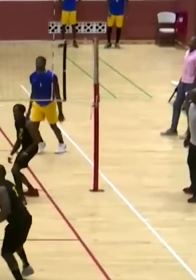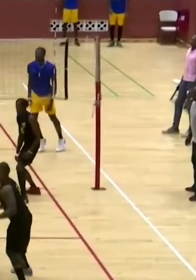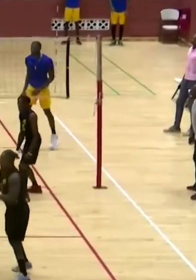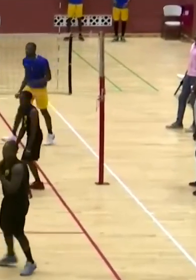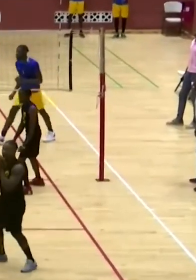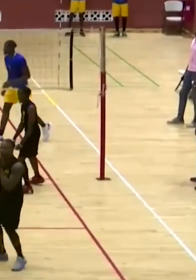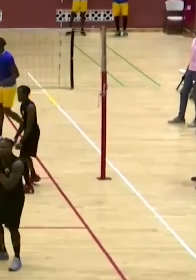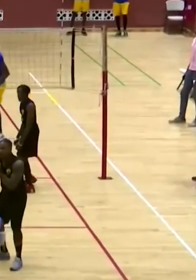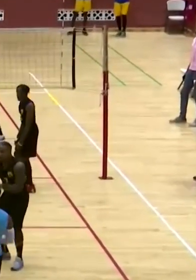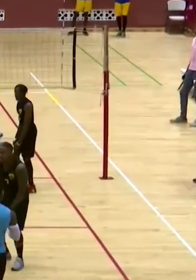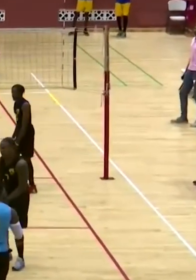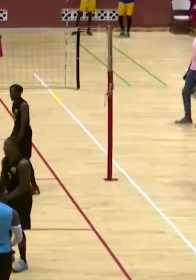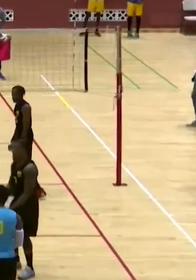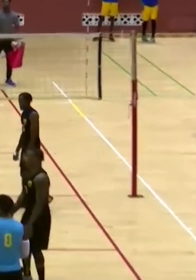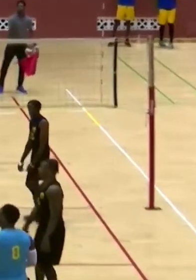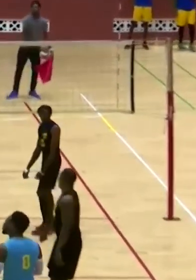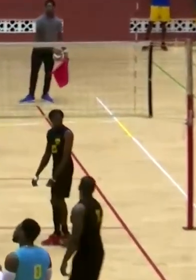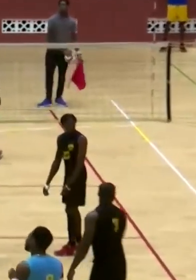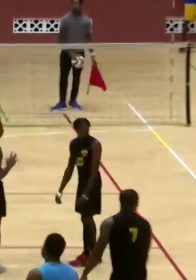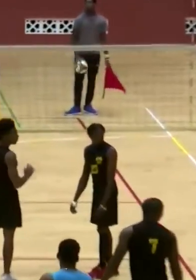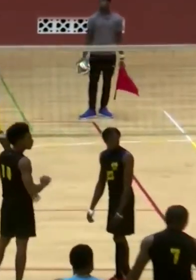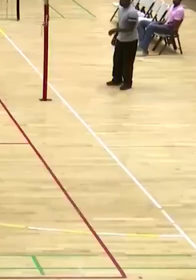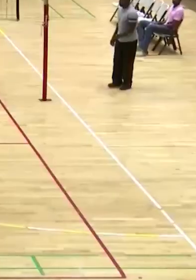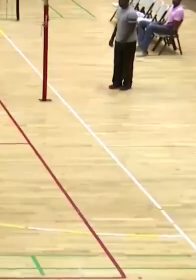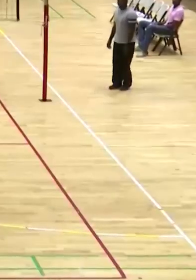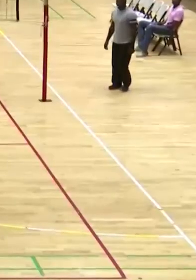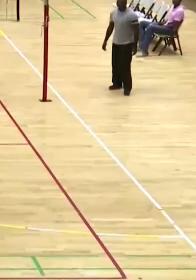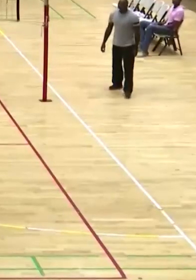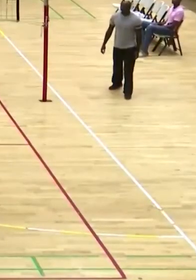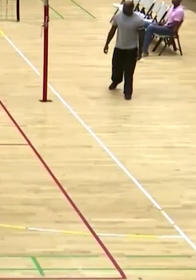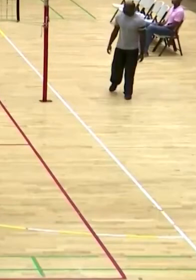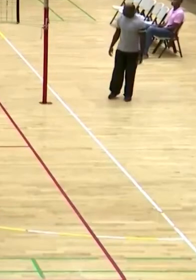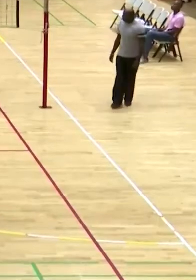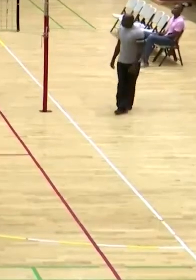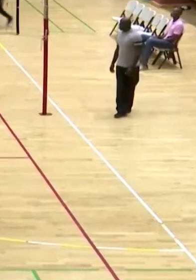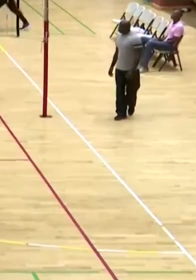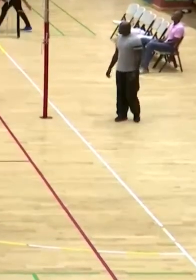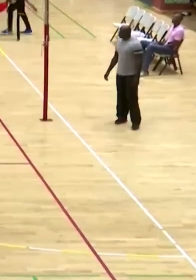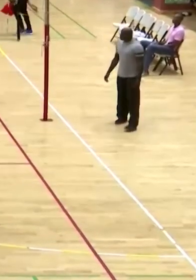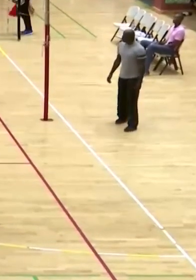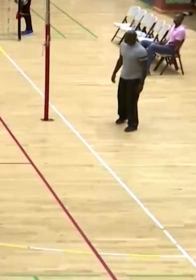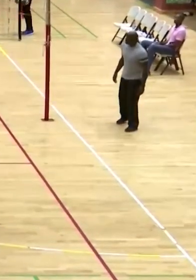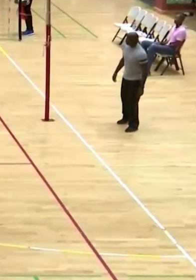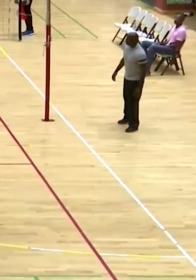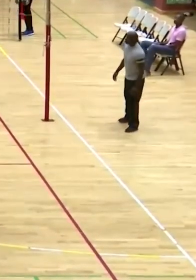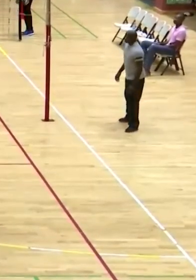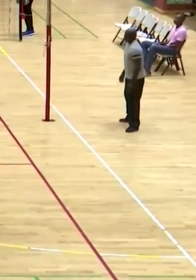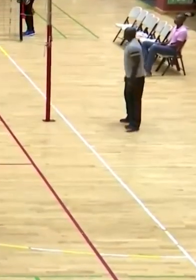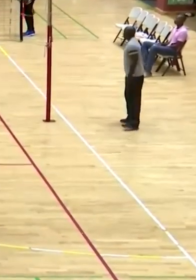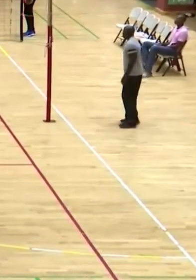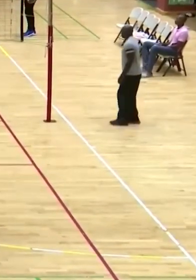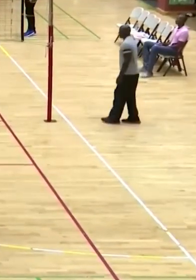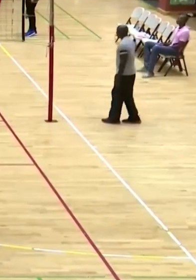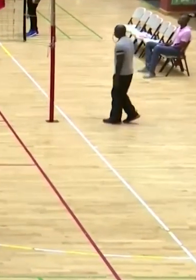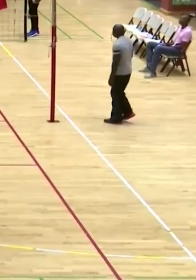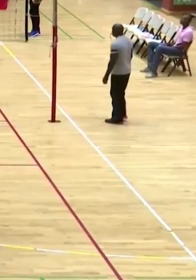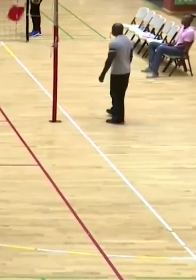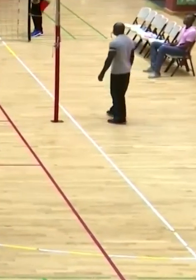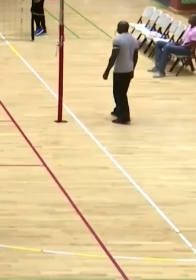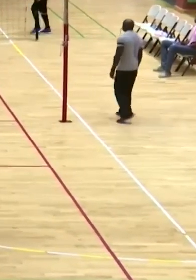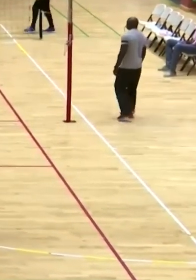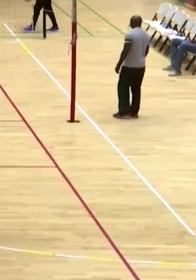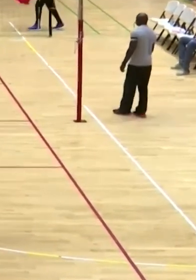down the hammer, that's a kill, 16-9. Stars actually opened their account by edging Cormier in the first